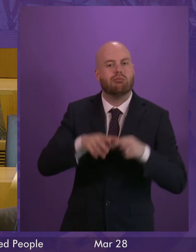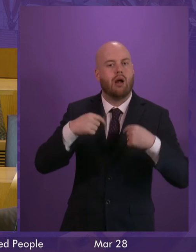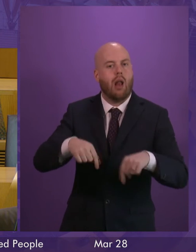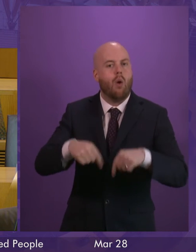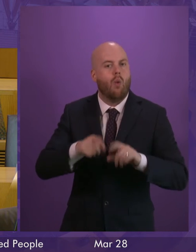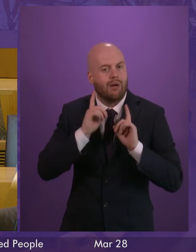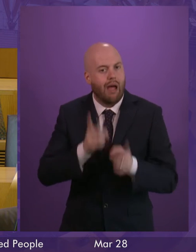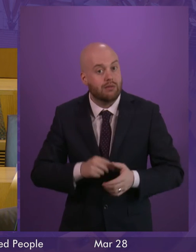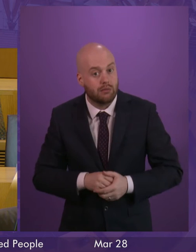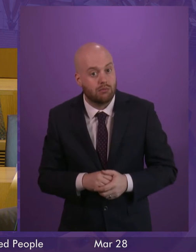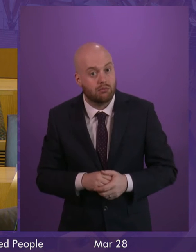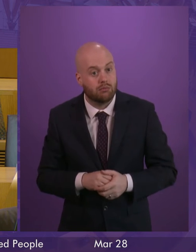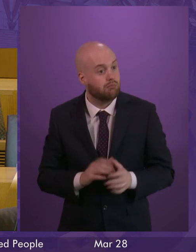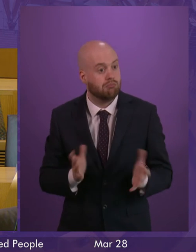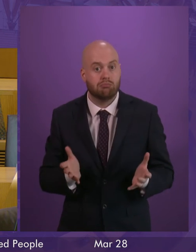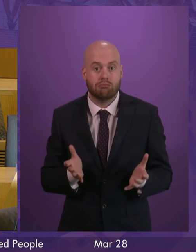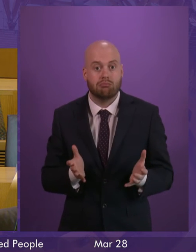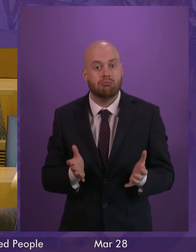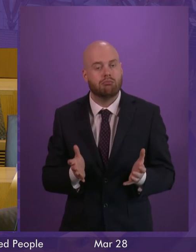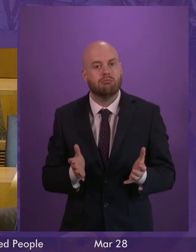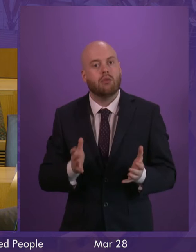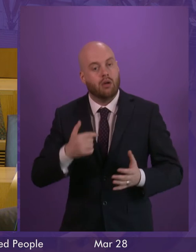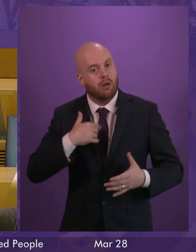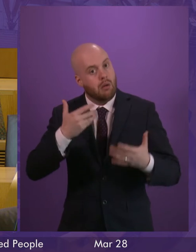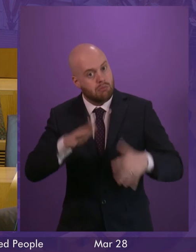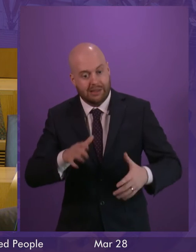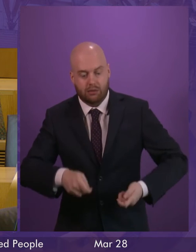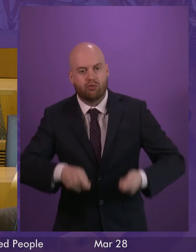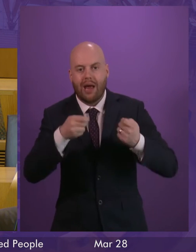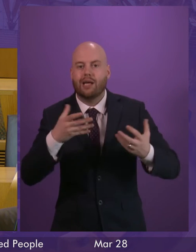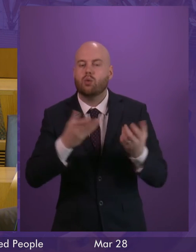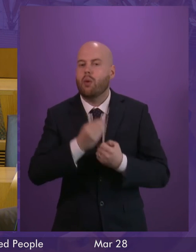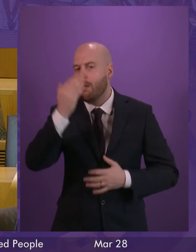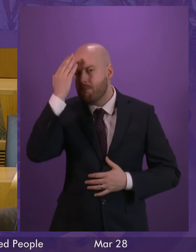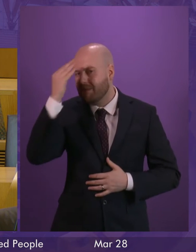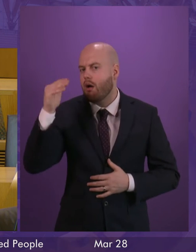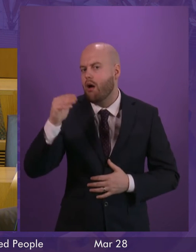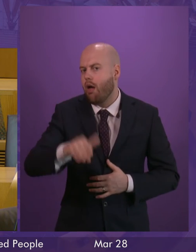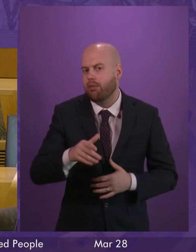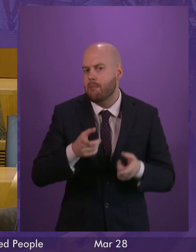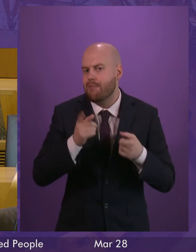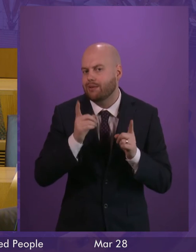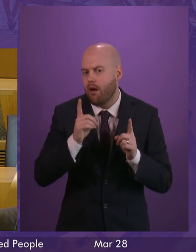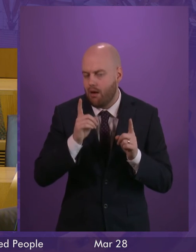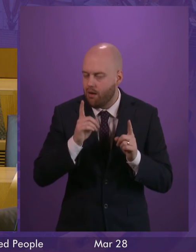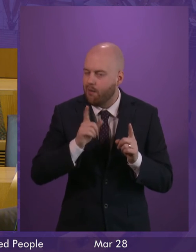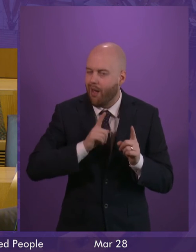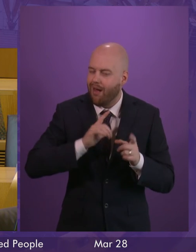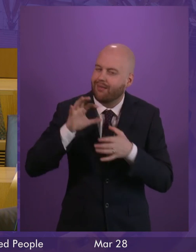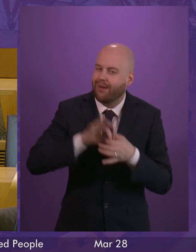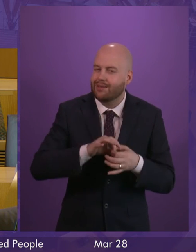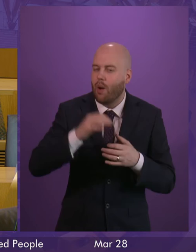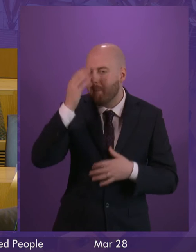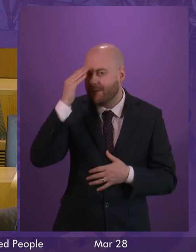important. And one of the things they point to, and I raised this with the mental health minister on the announcement of the review of the Mental Health Act, is that we are